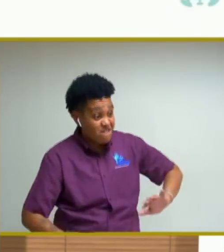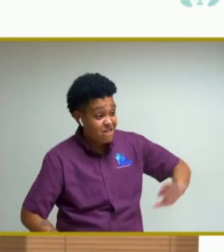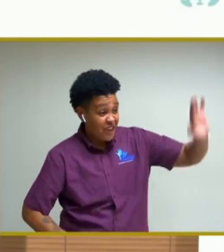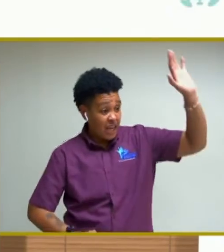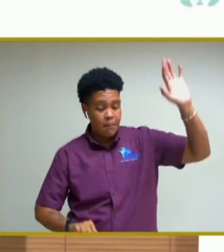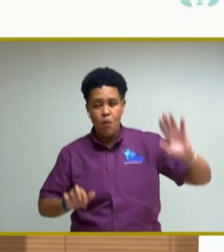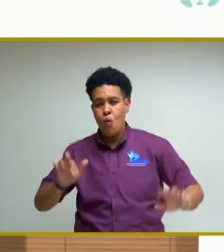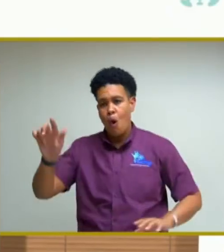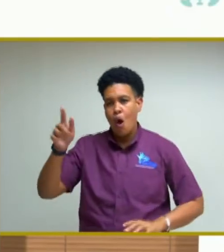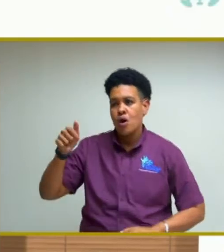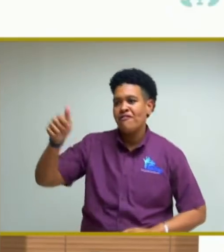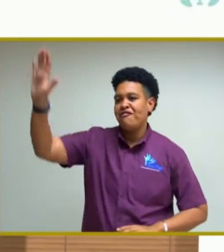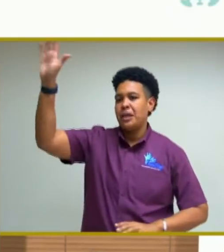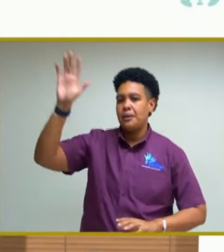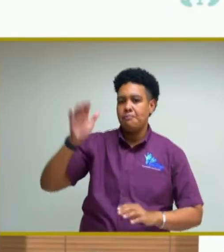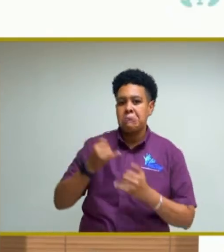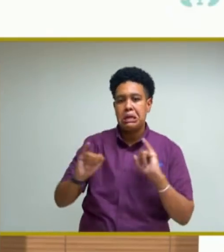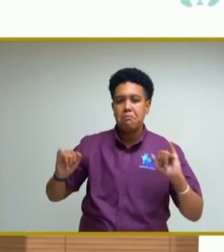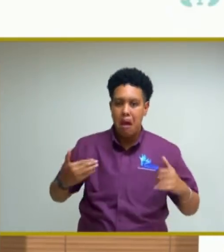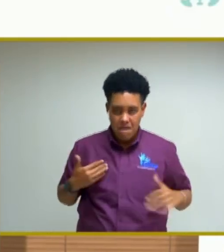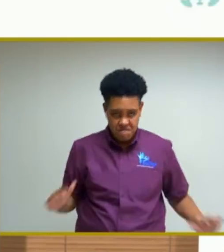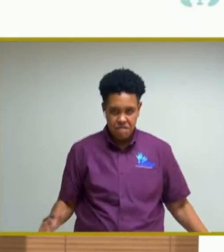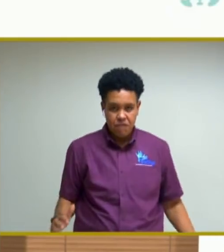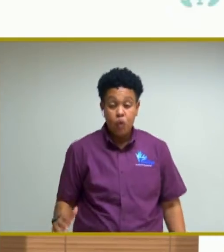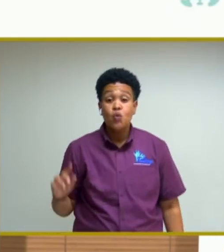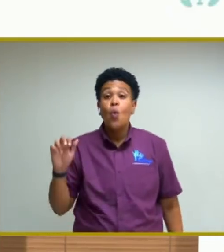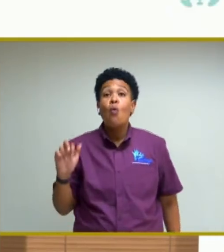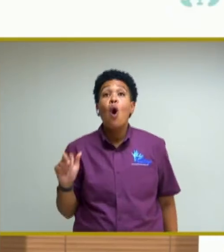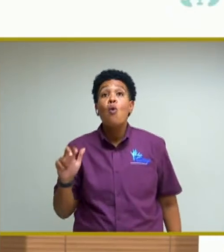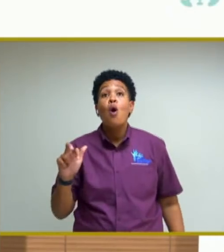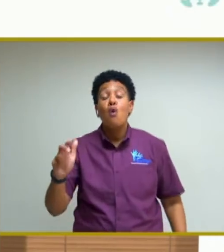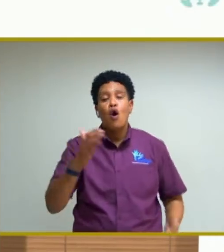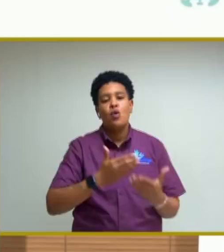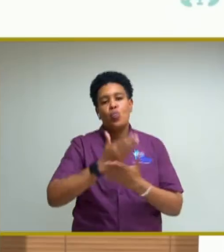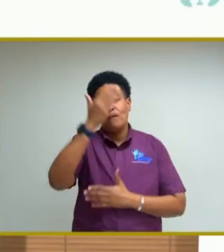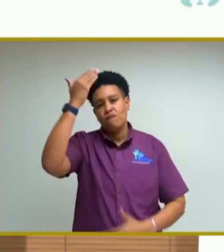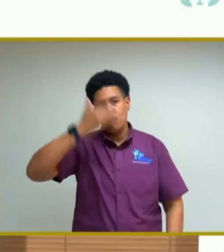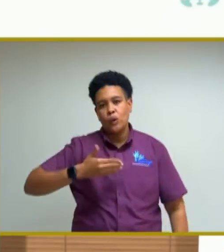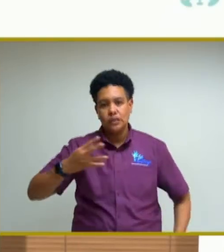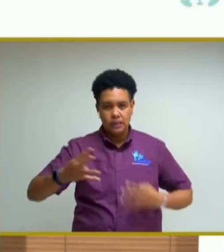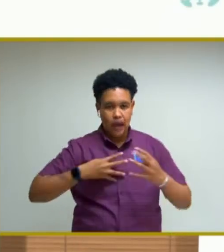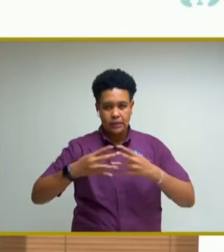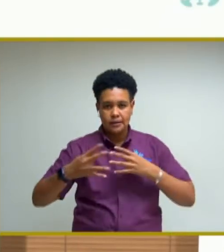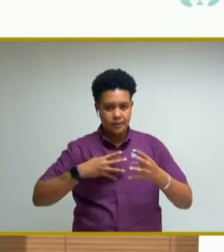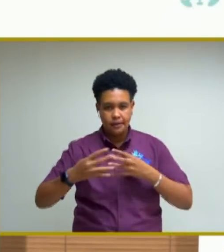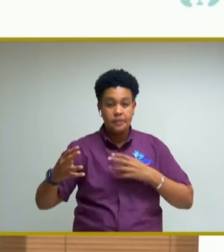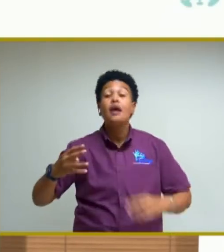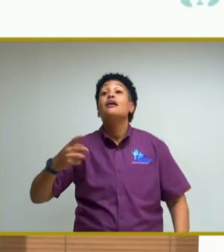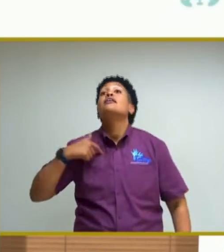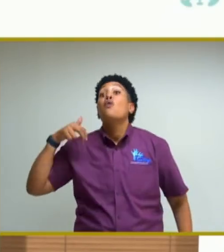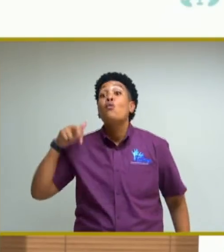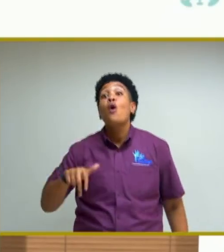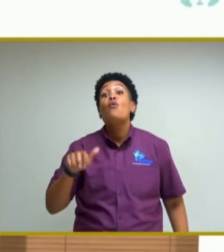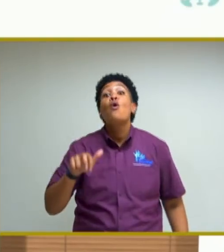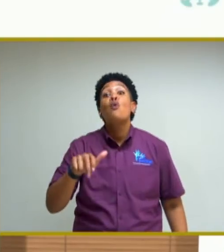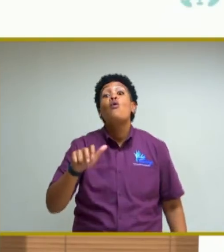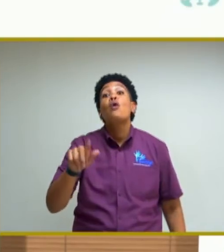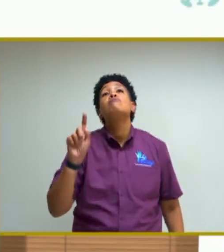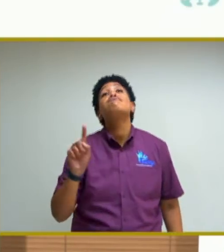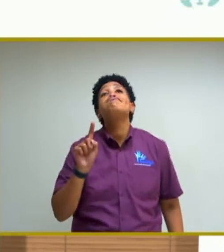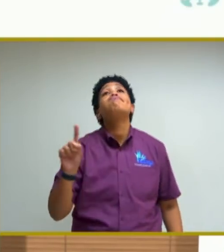persons. Pedestrians will therefore go through the front gate and then make their way to the front of the